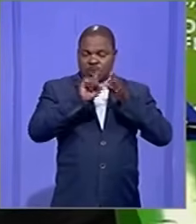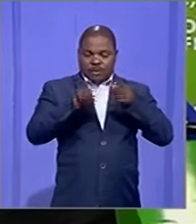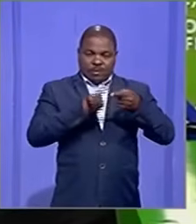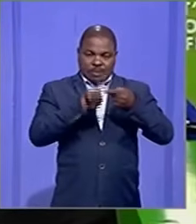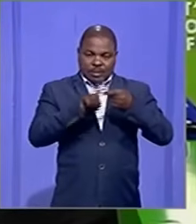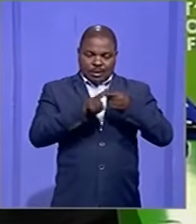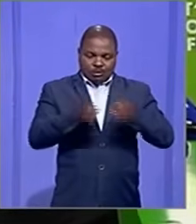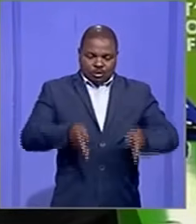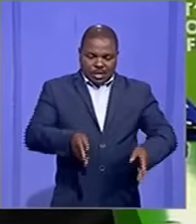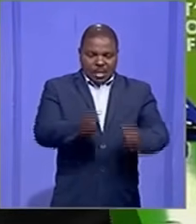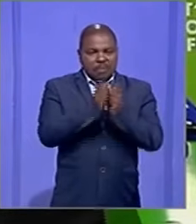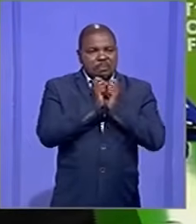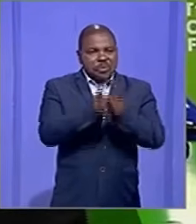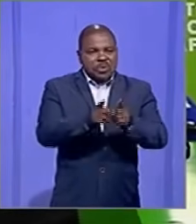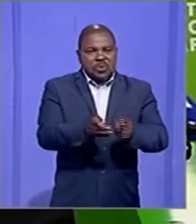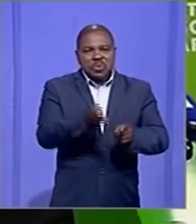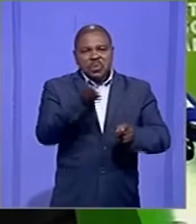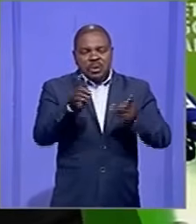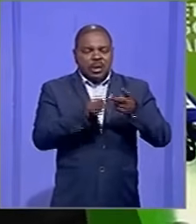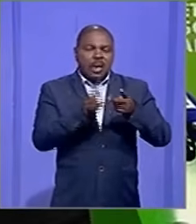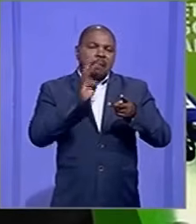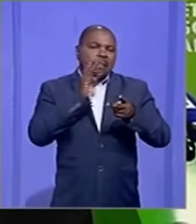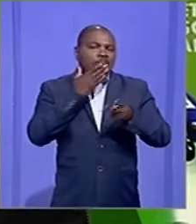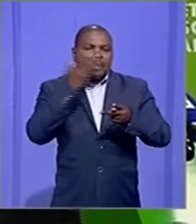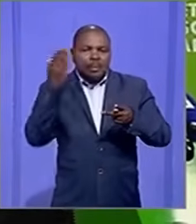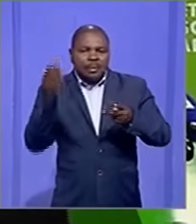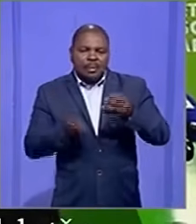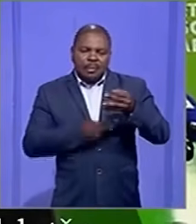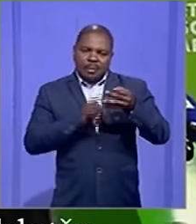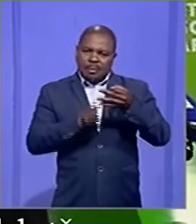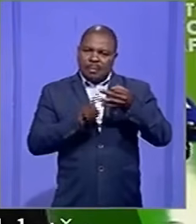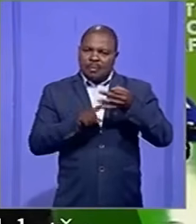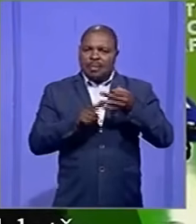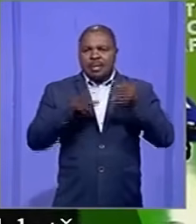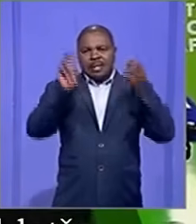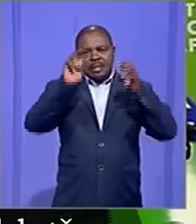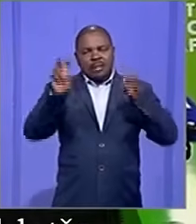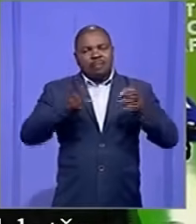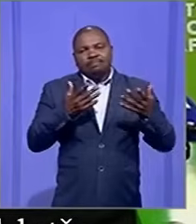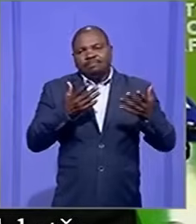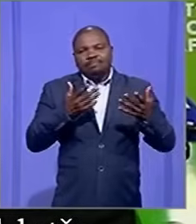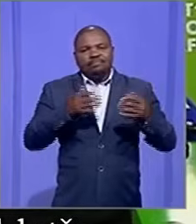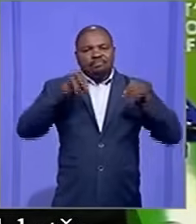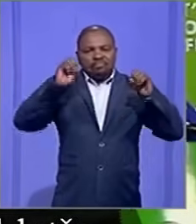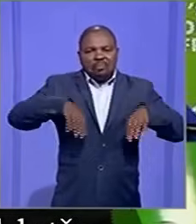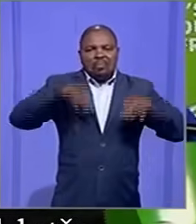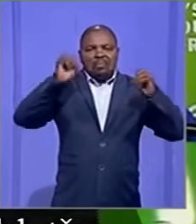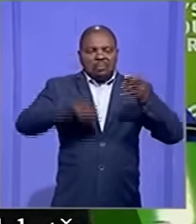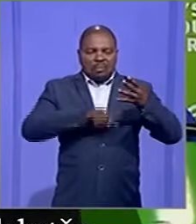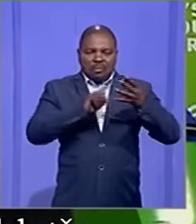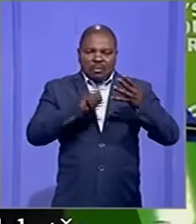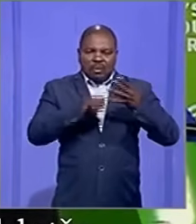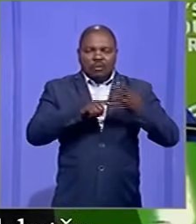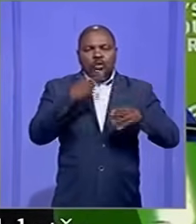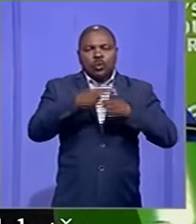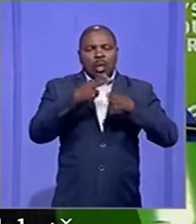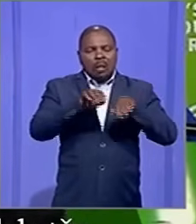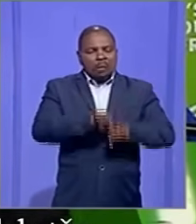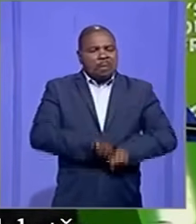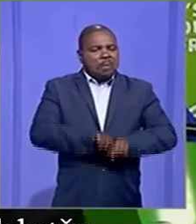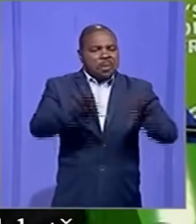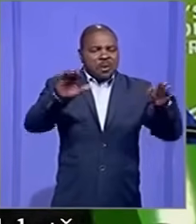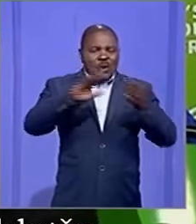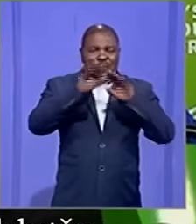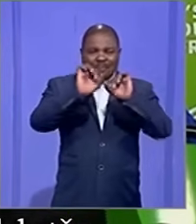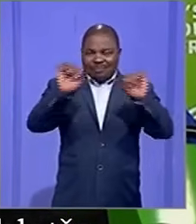broken streets, are their lack of water, is their unreliable electricity, and sewage that is flooding their communities.